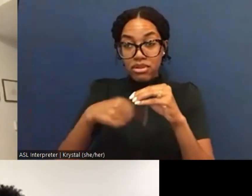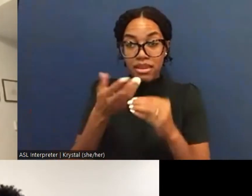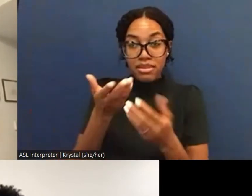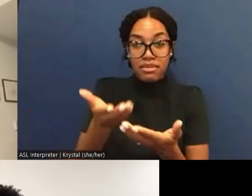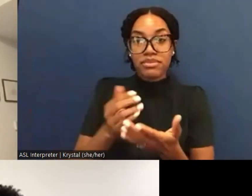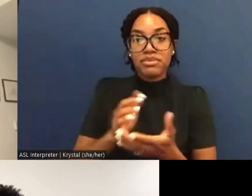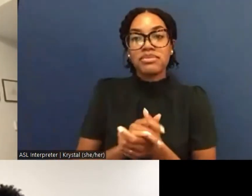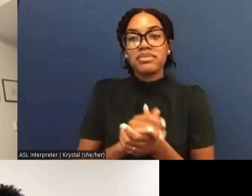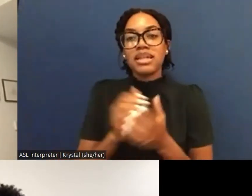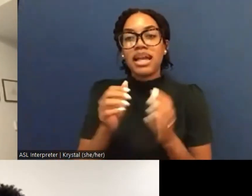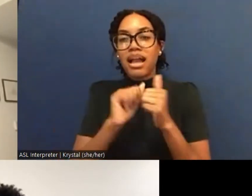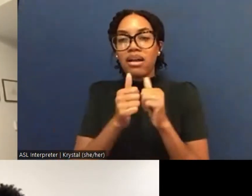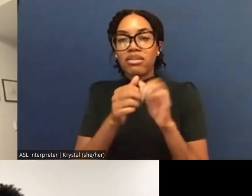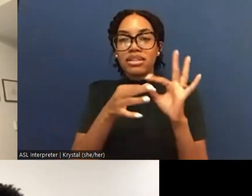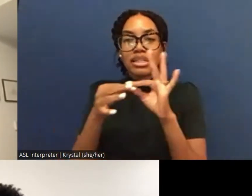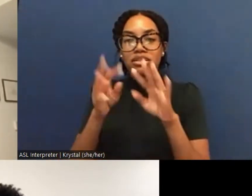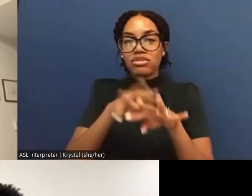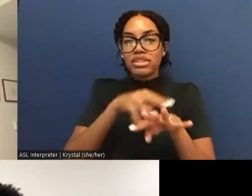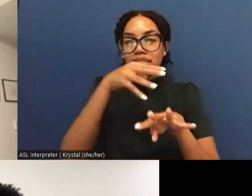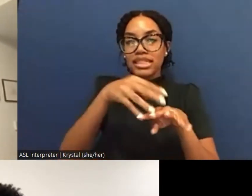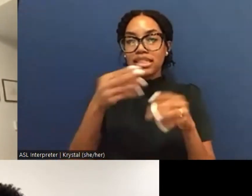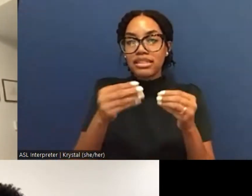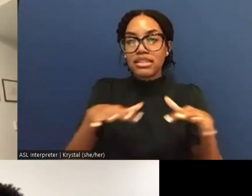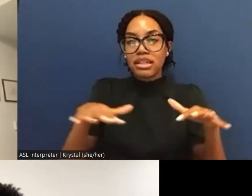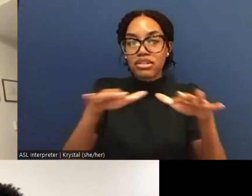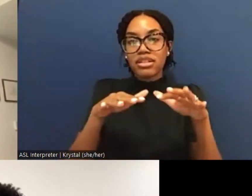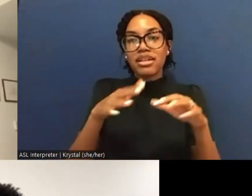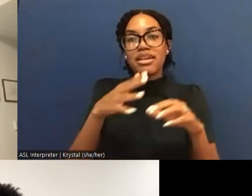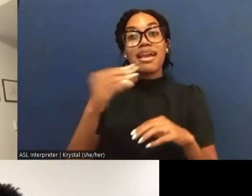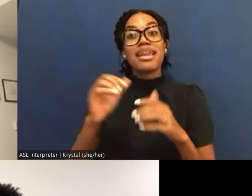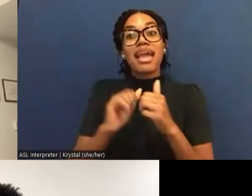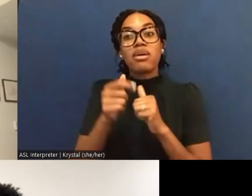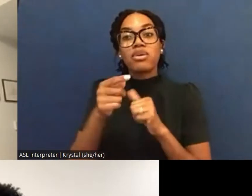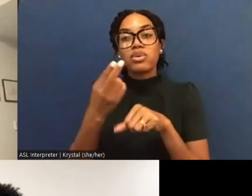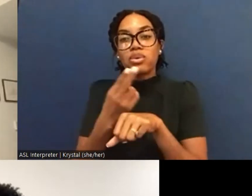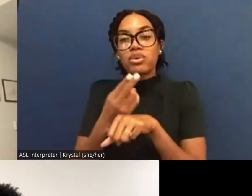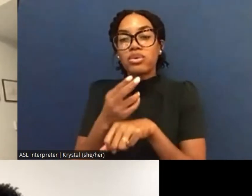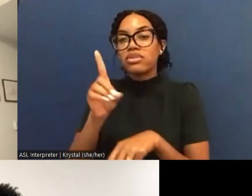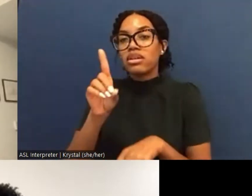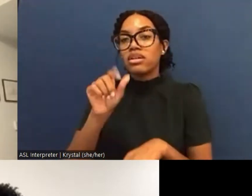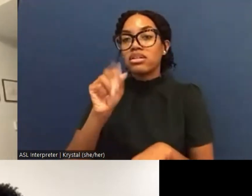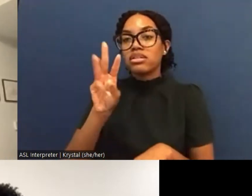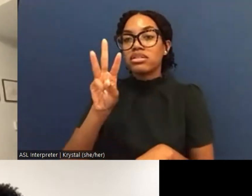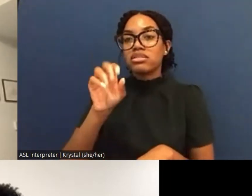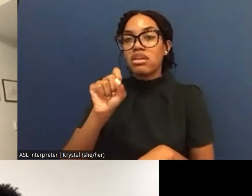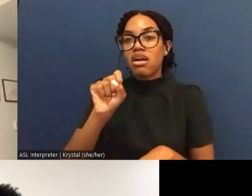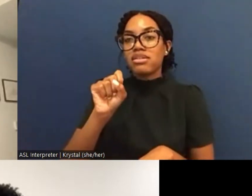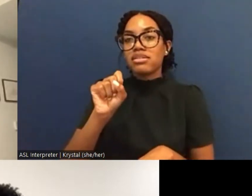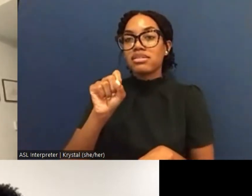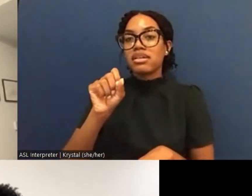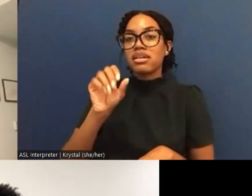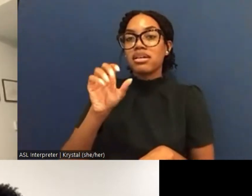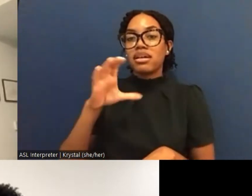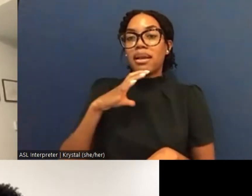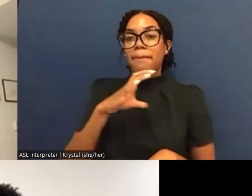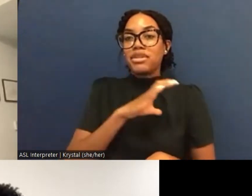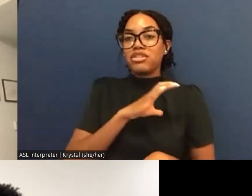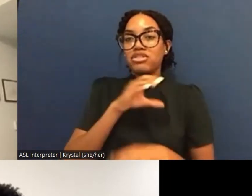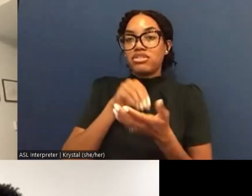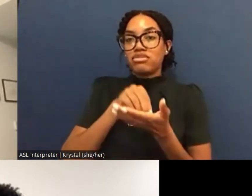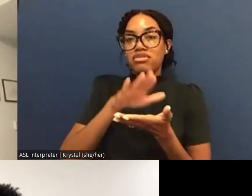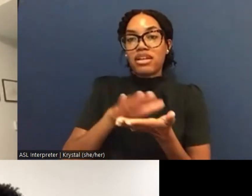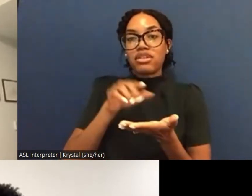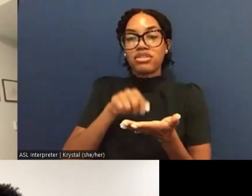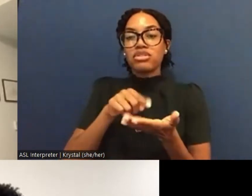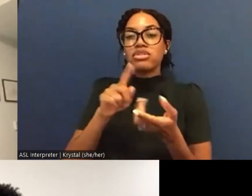would love to just hear more about how you use Dawes Commission's records to draw out some of those voices and stories of Indian freed